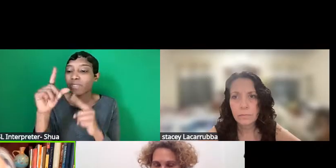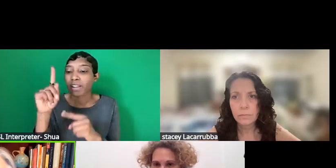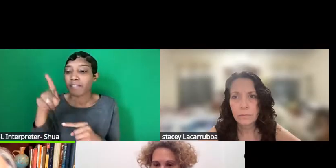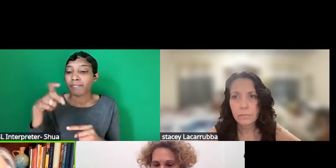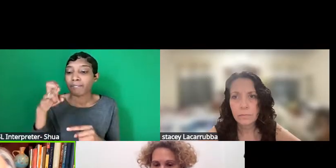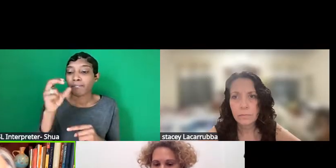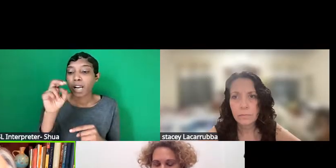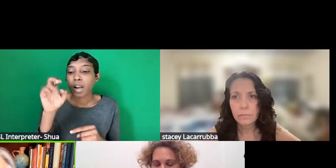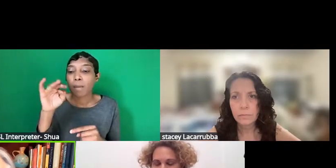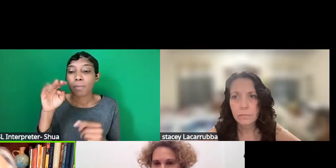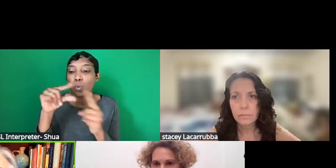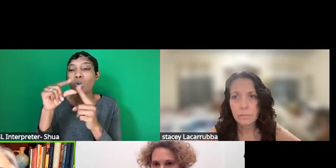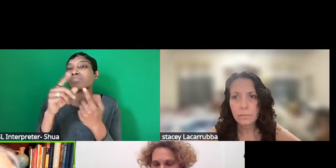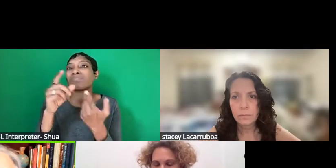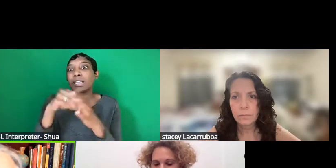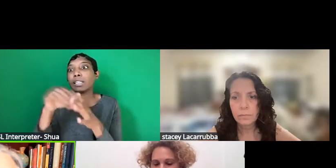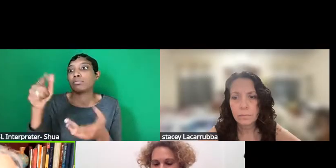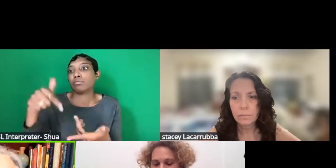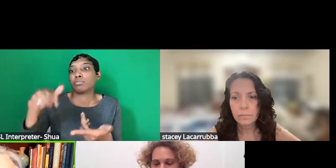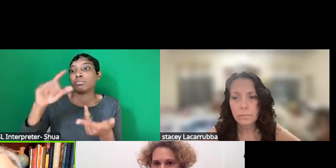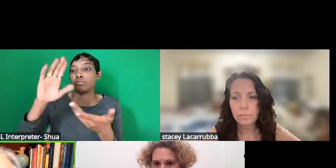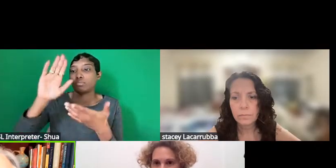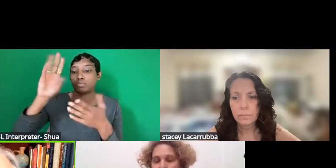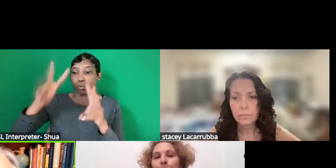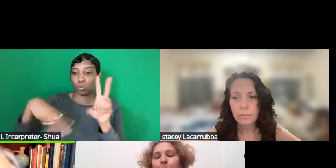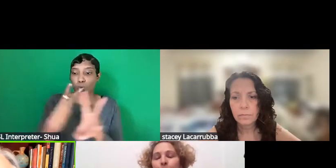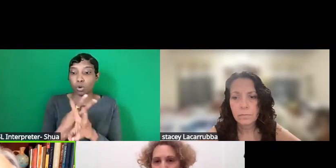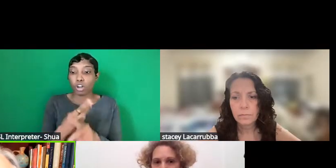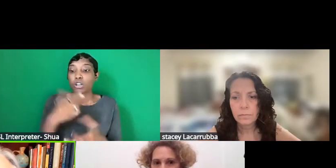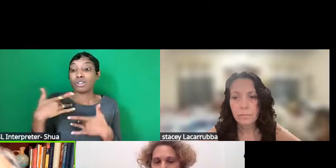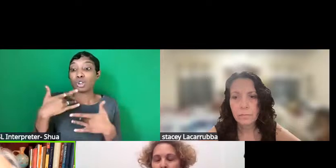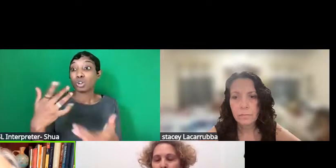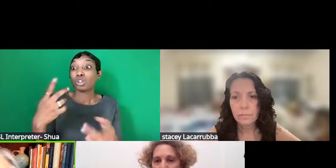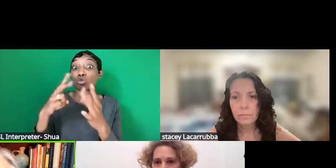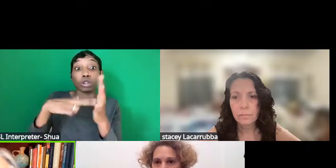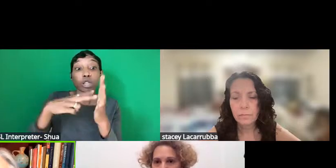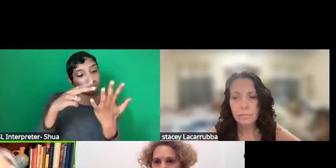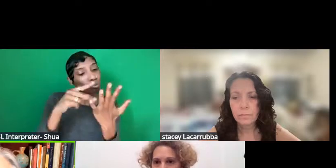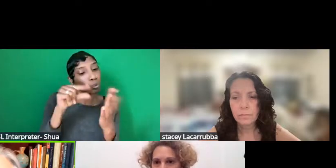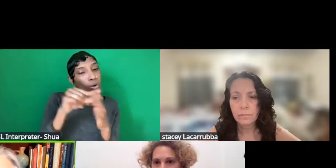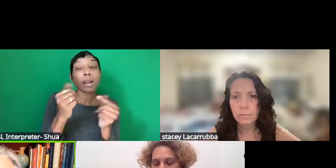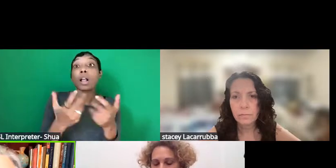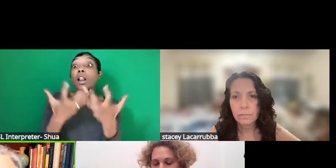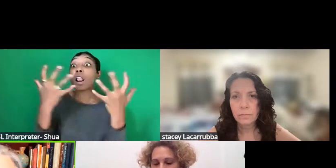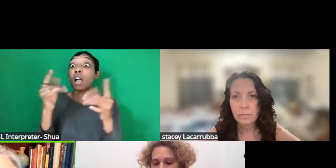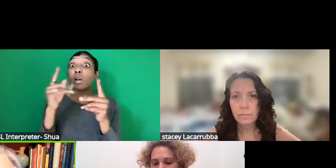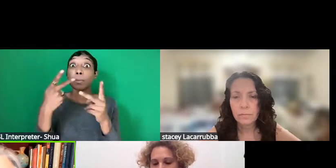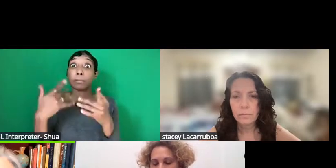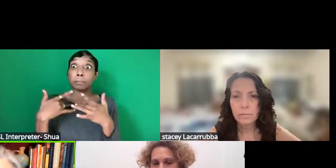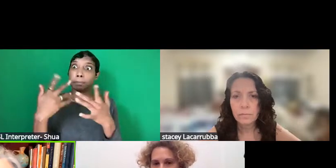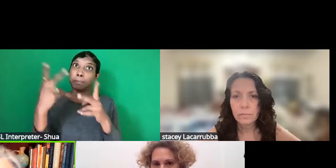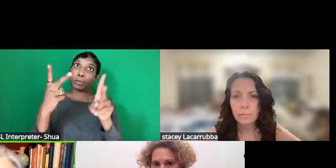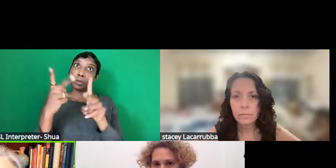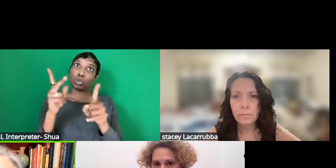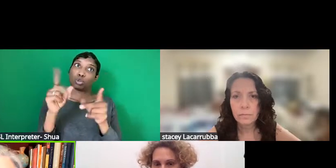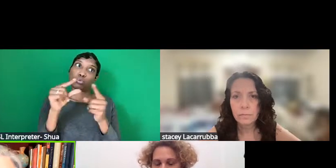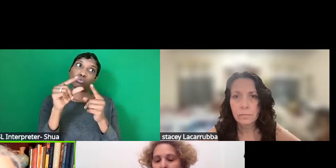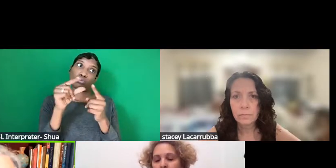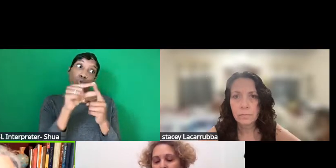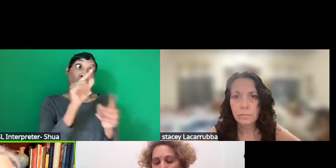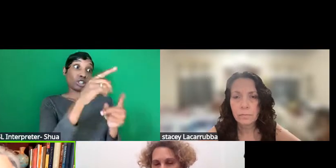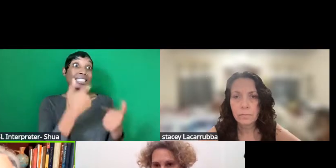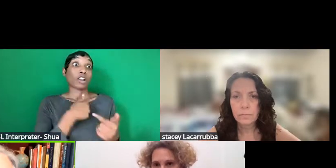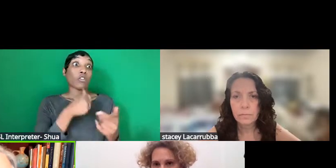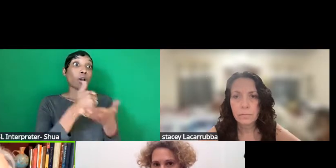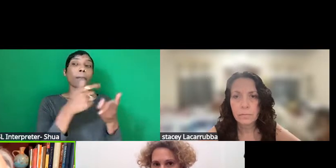20th century, and it usually involves reading books. Many people associated with this topic are published authors, and